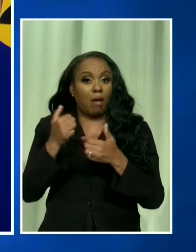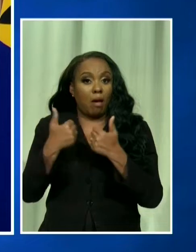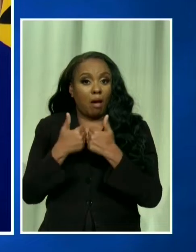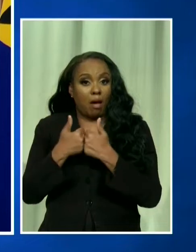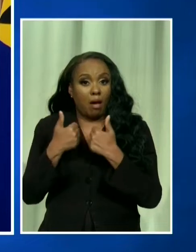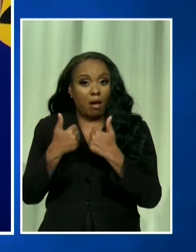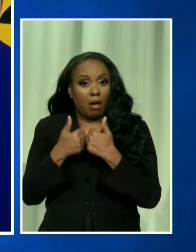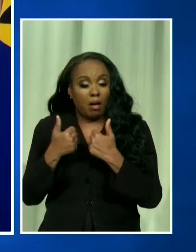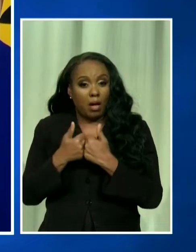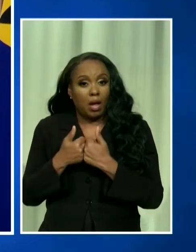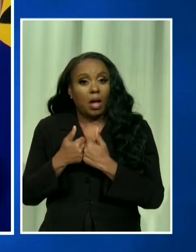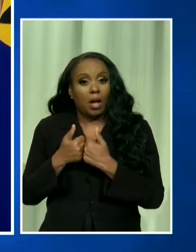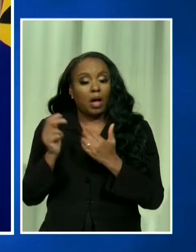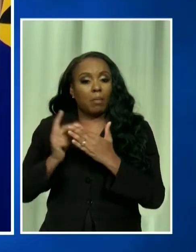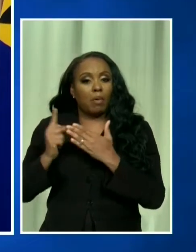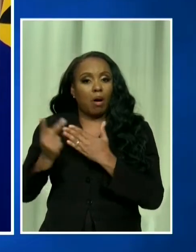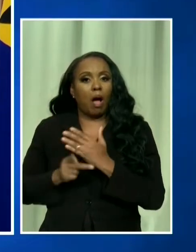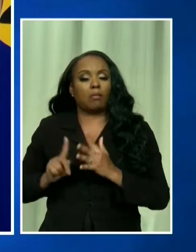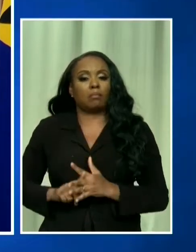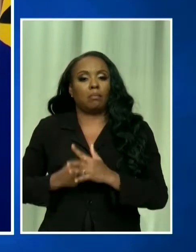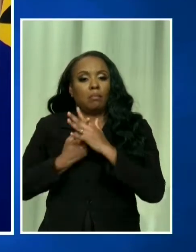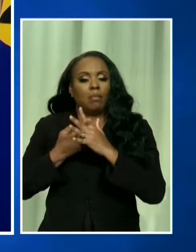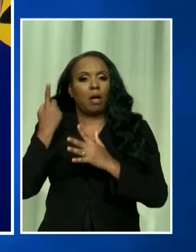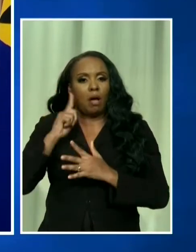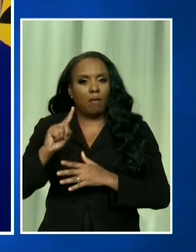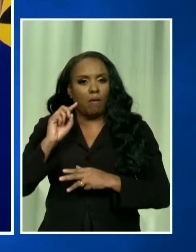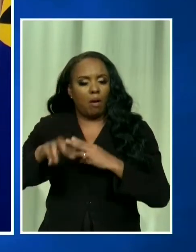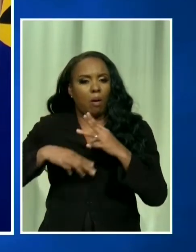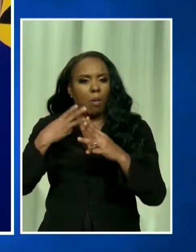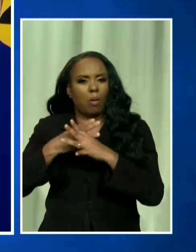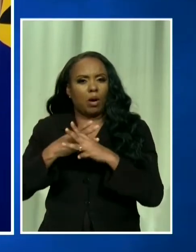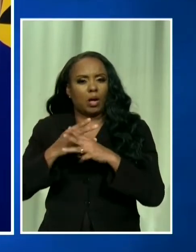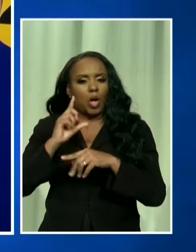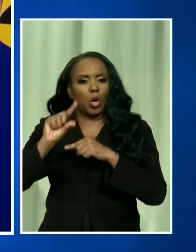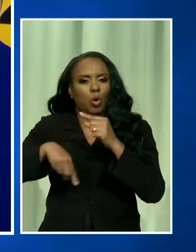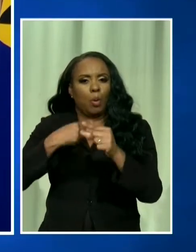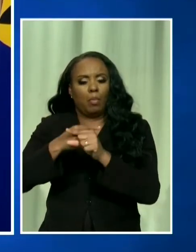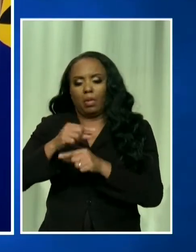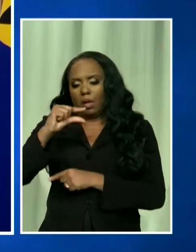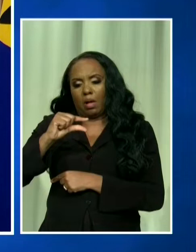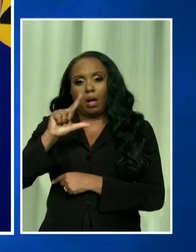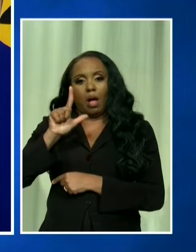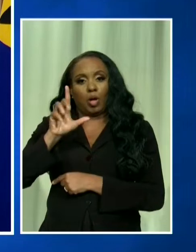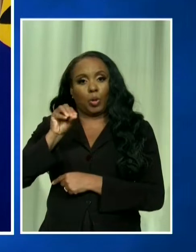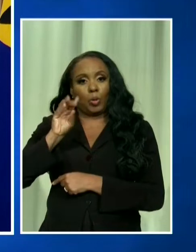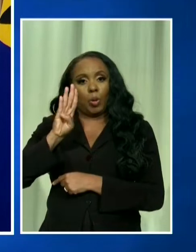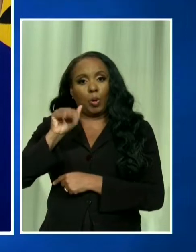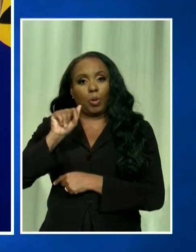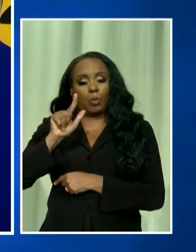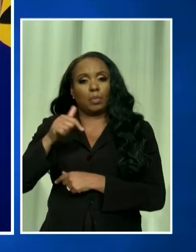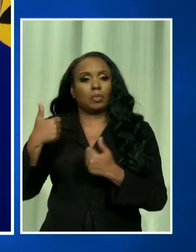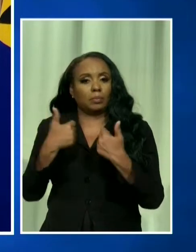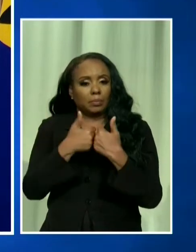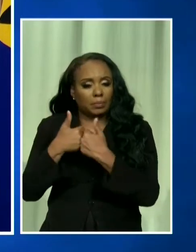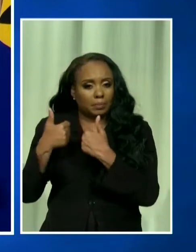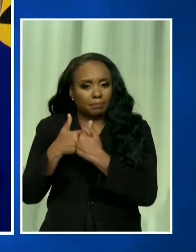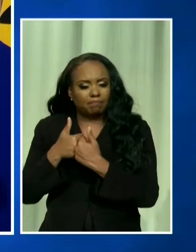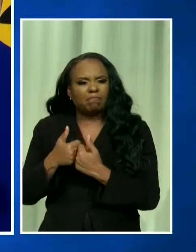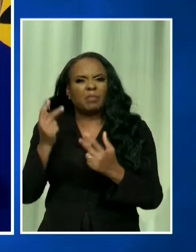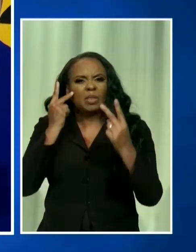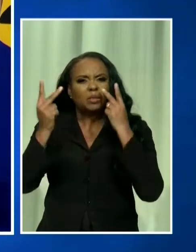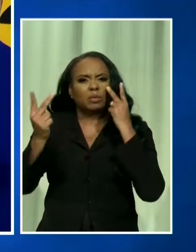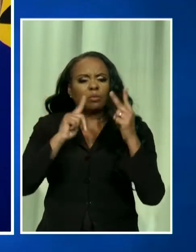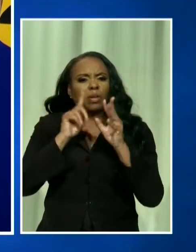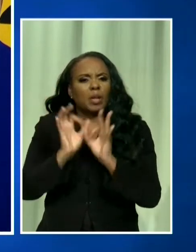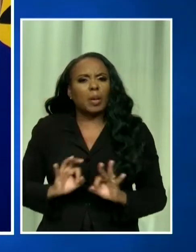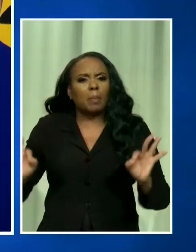debug programs for global games. So you've started to see some of the very critical things that we want to be able